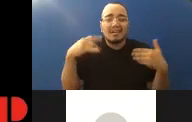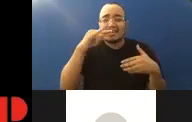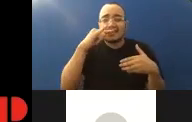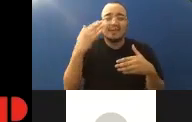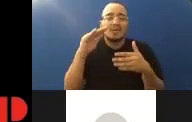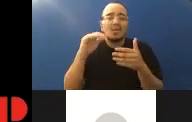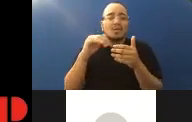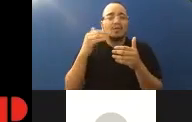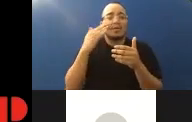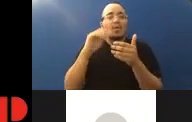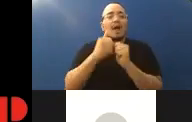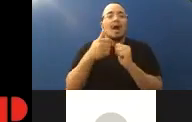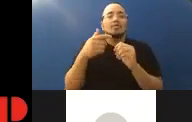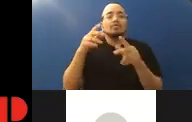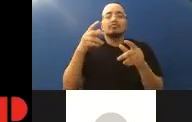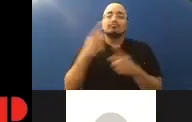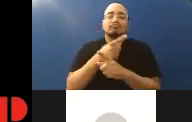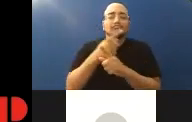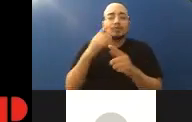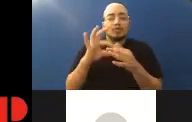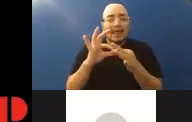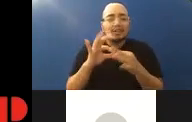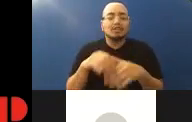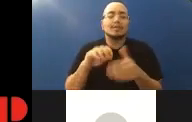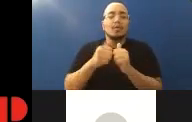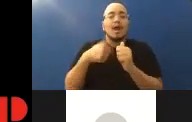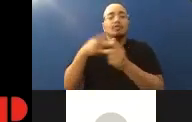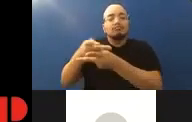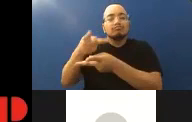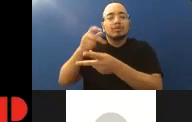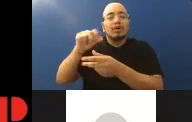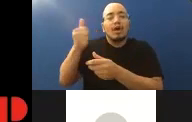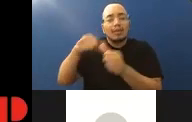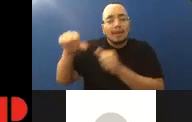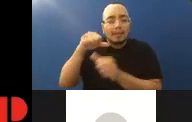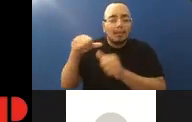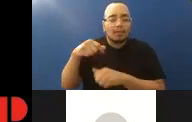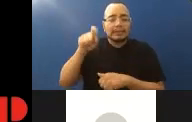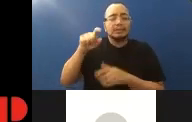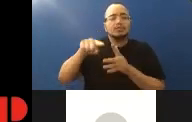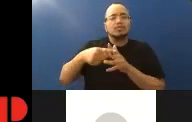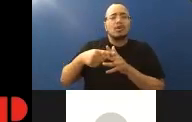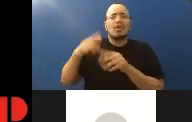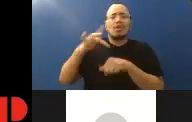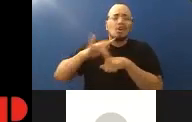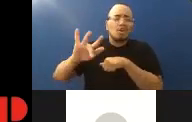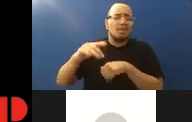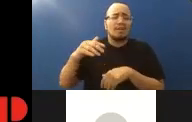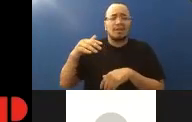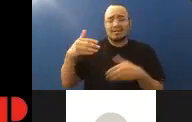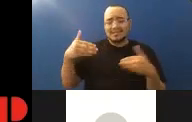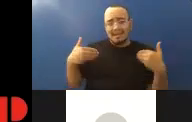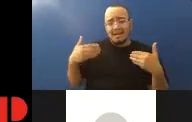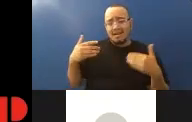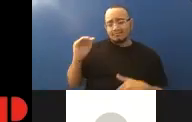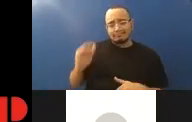that nature. And it really needs to start early, you know, elementary school, junior high school, to really get